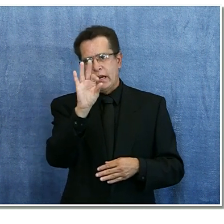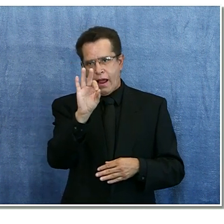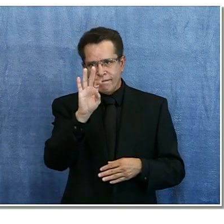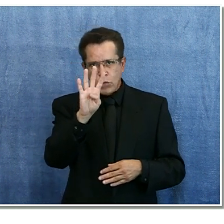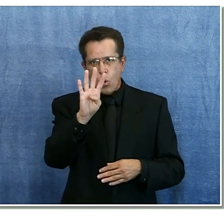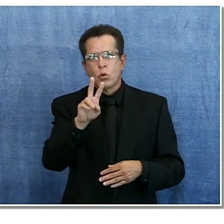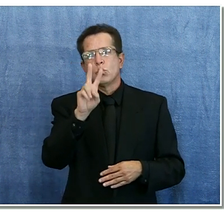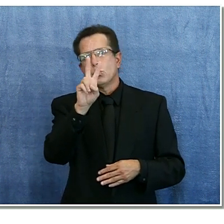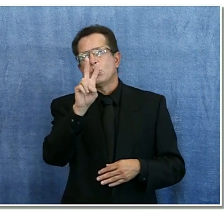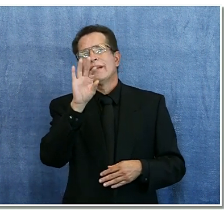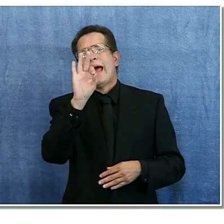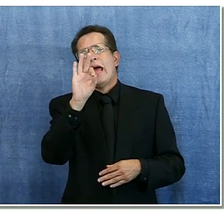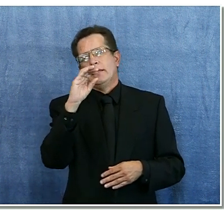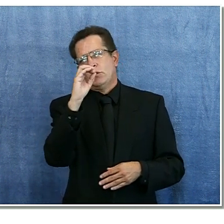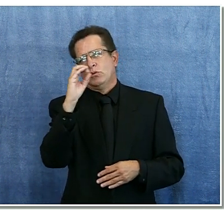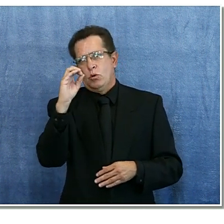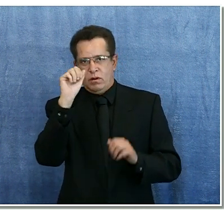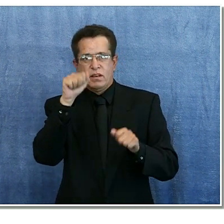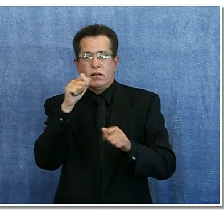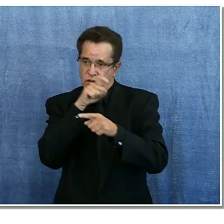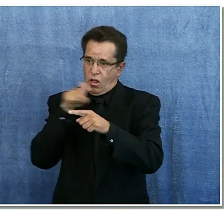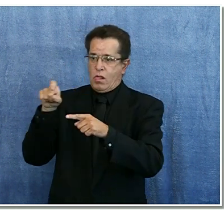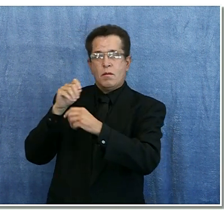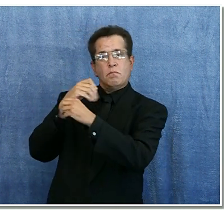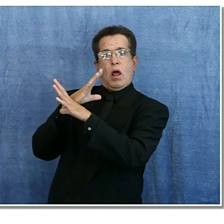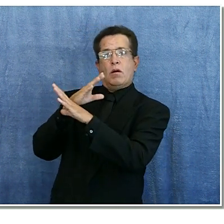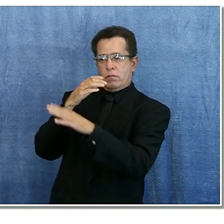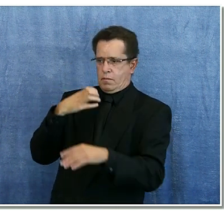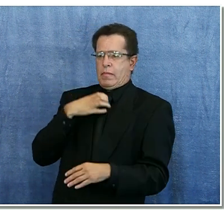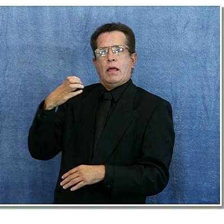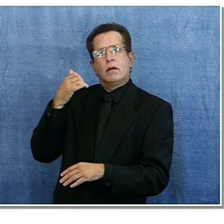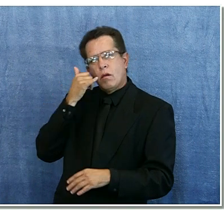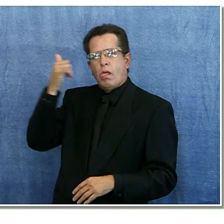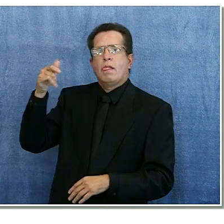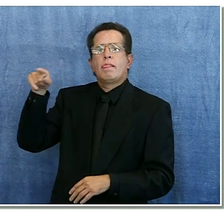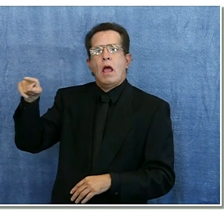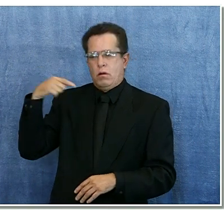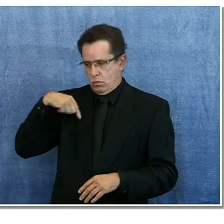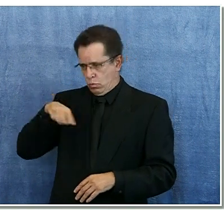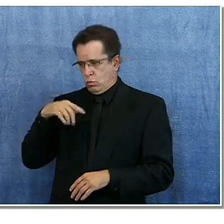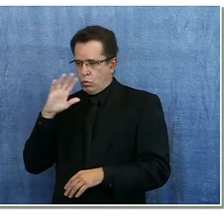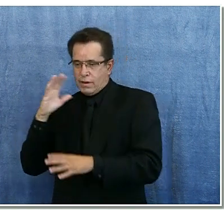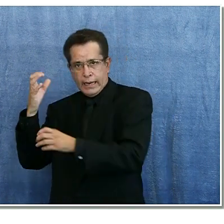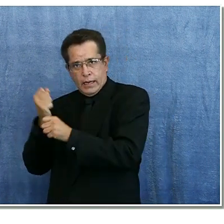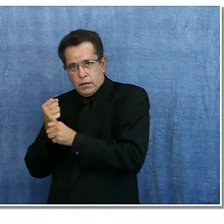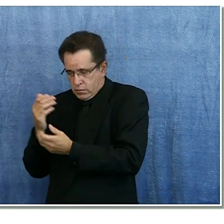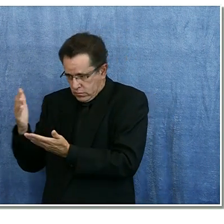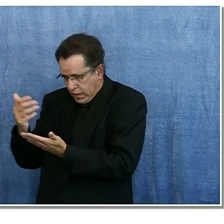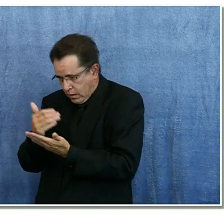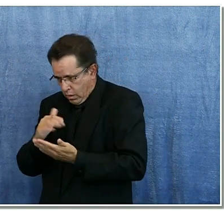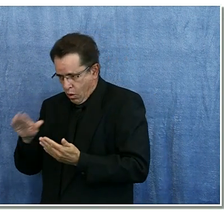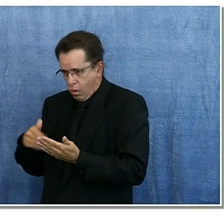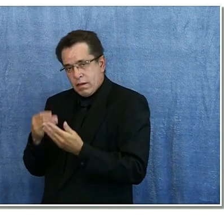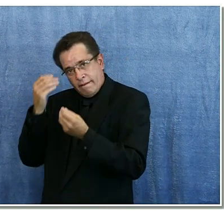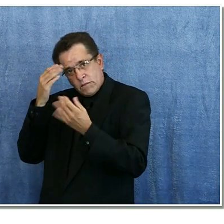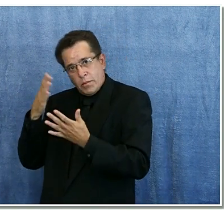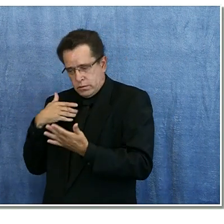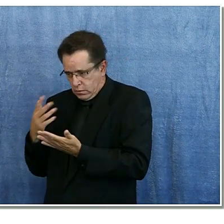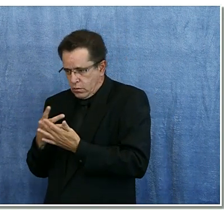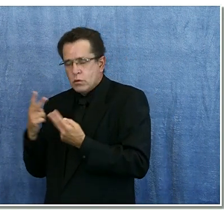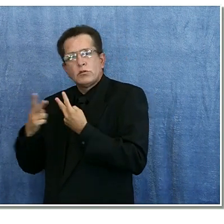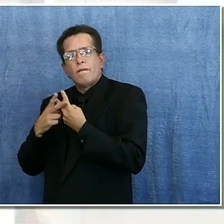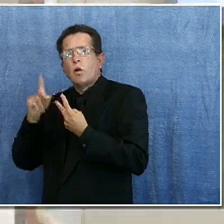858-694-2900. As calls come in, information about the complaint will be gathered, including location and